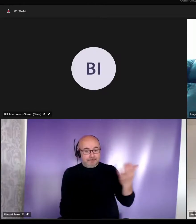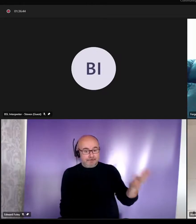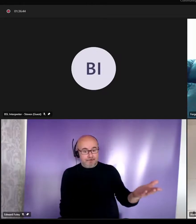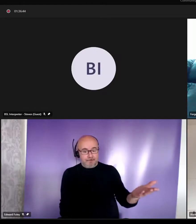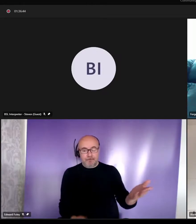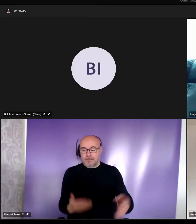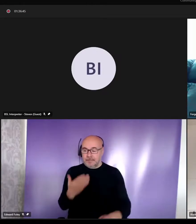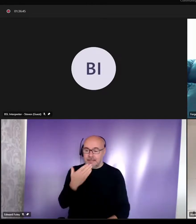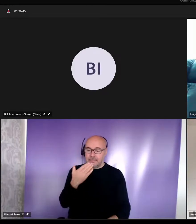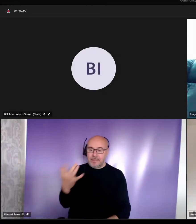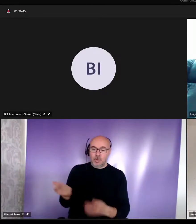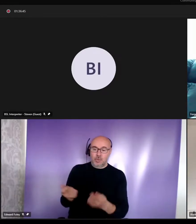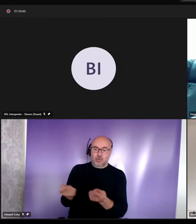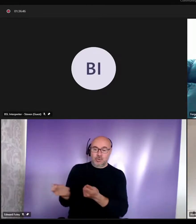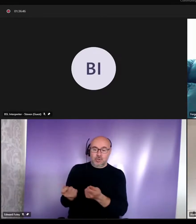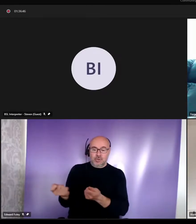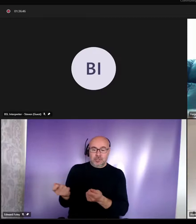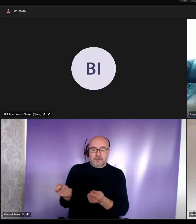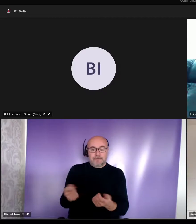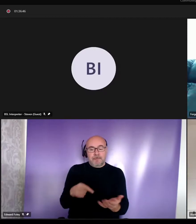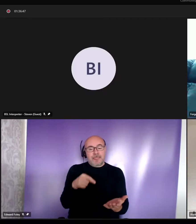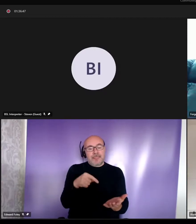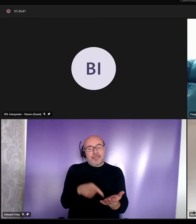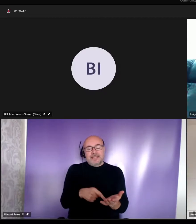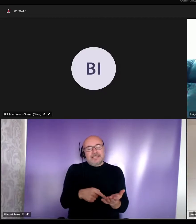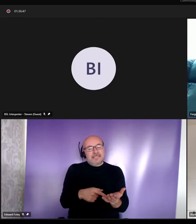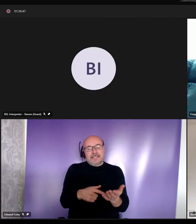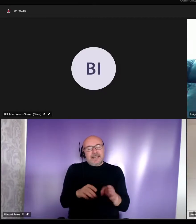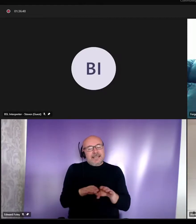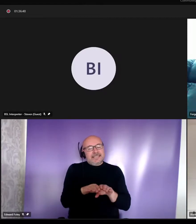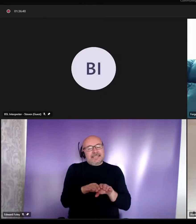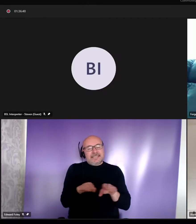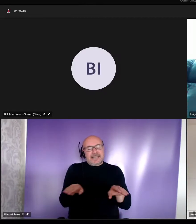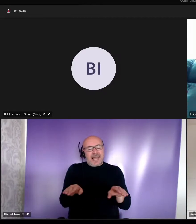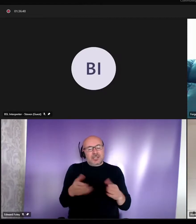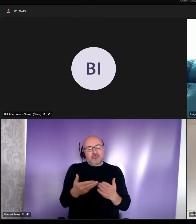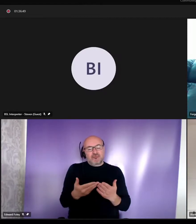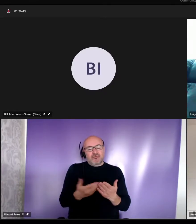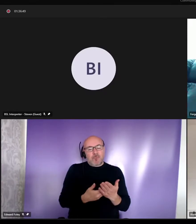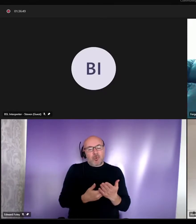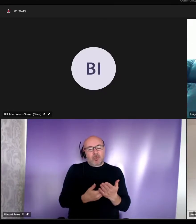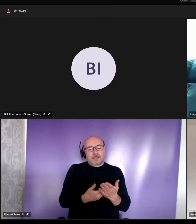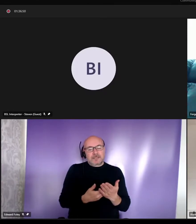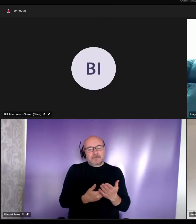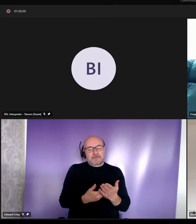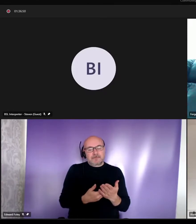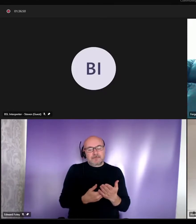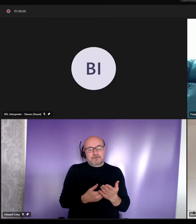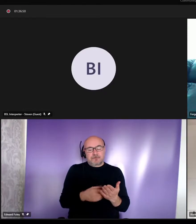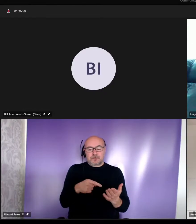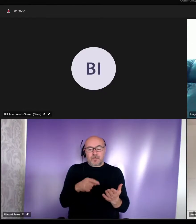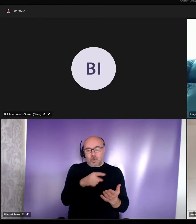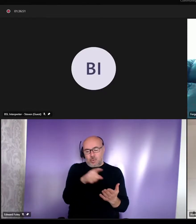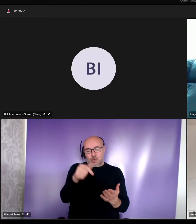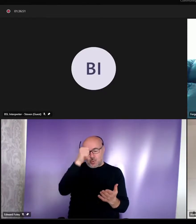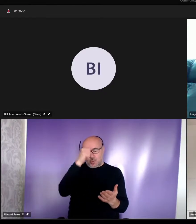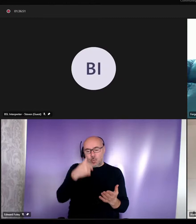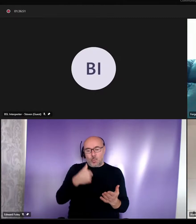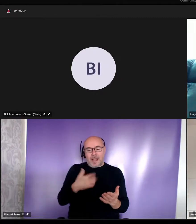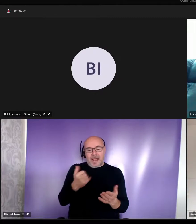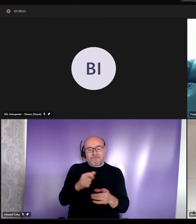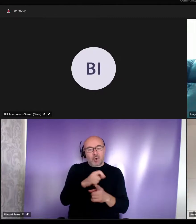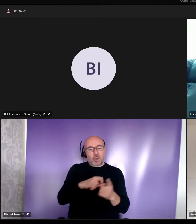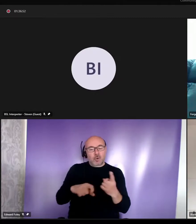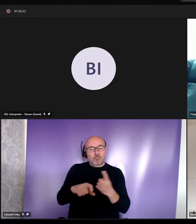Chair. This is a standard report because, as members are aware, we receive community benefits from the